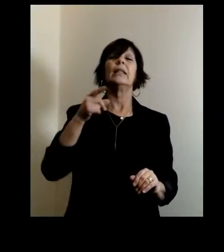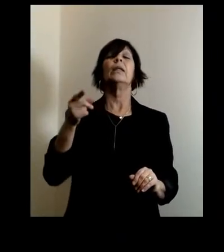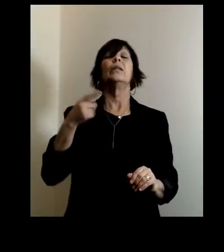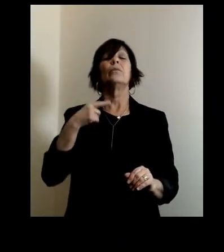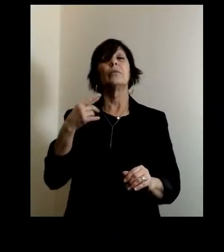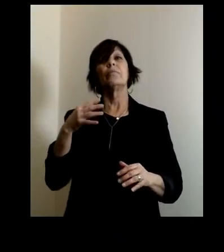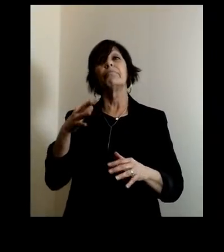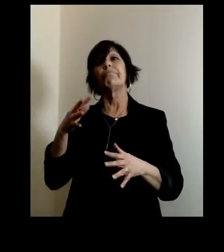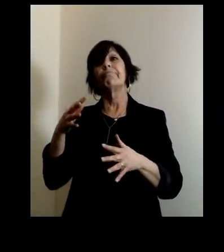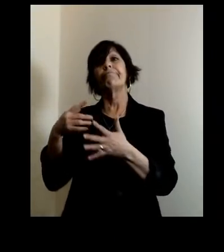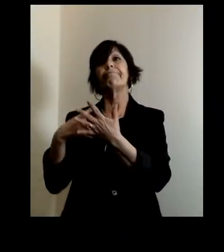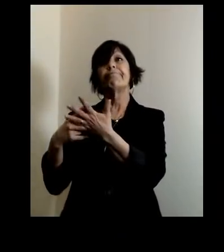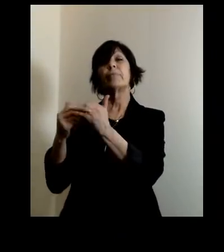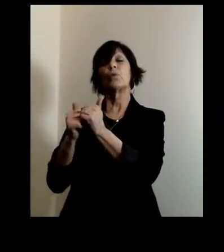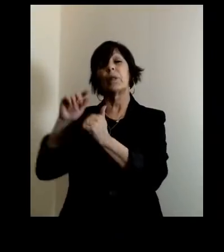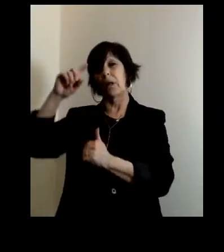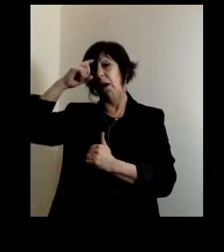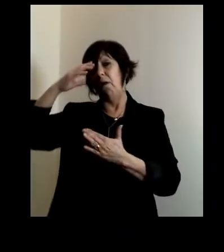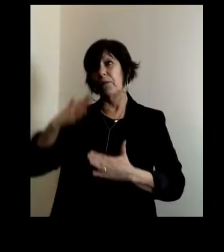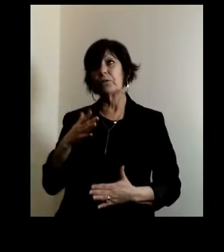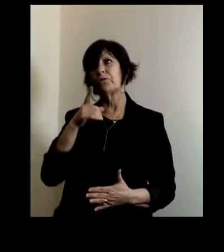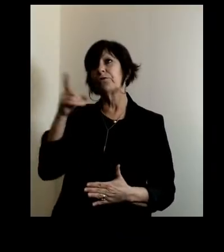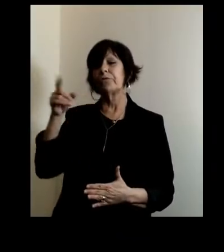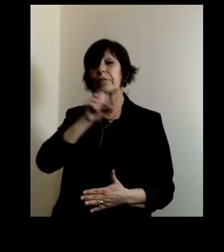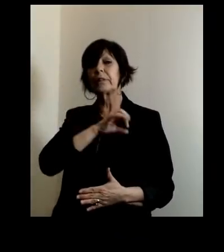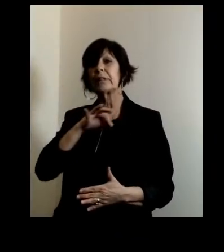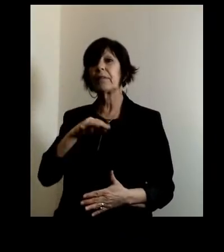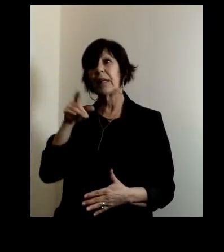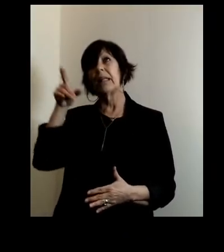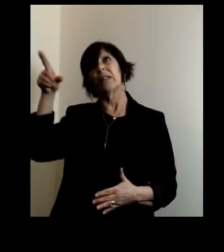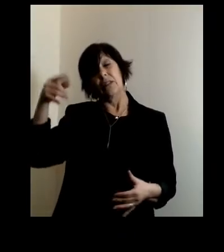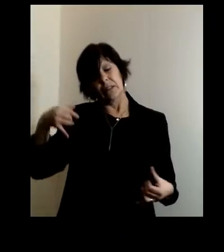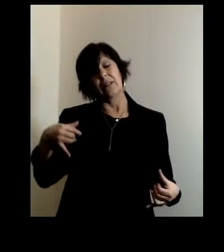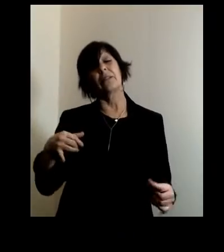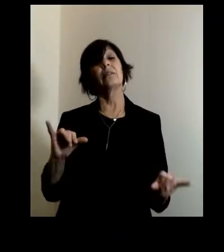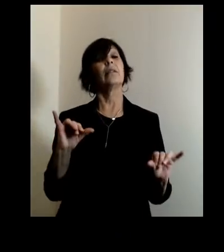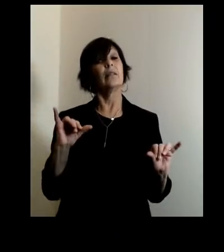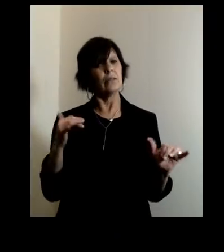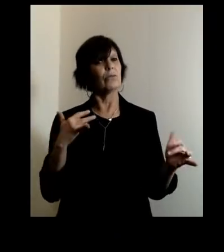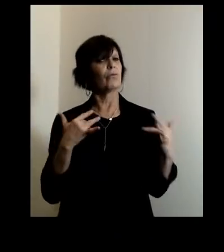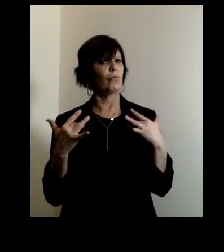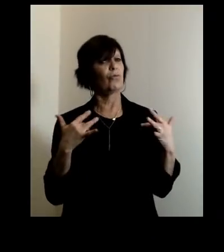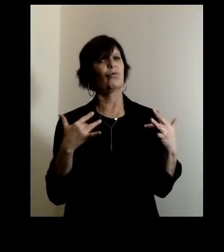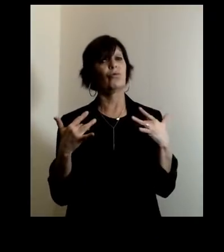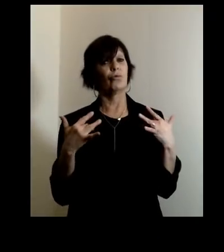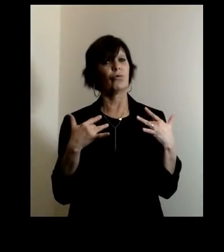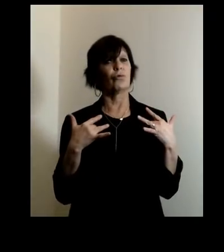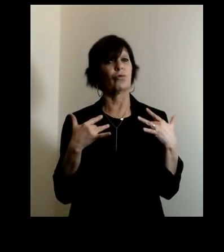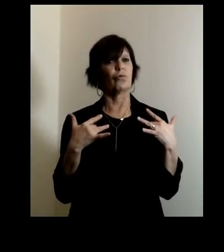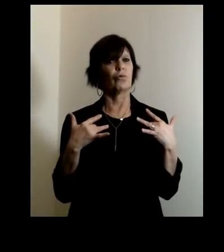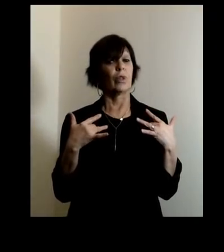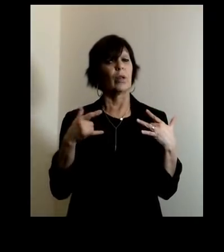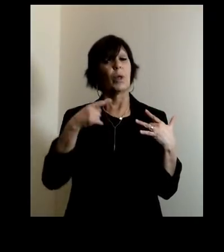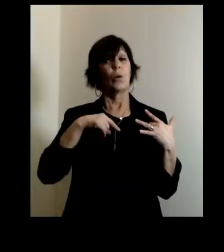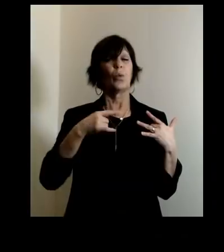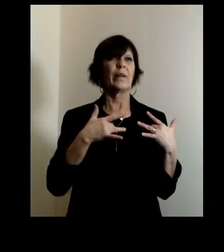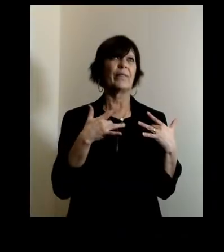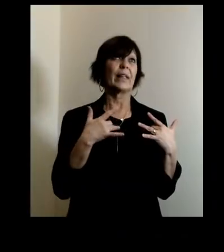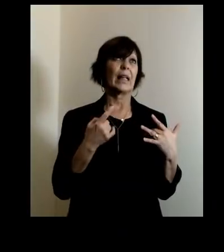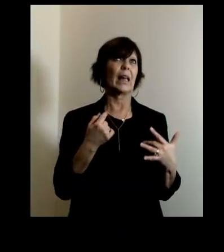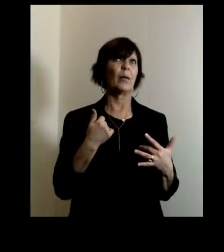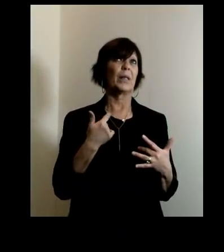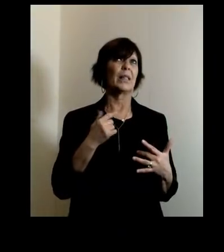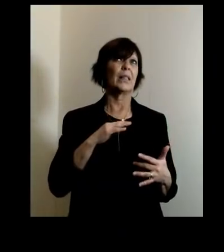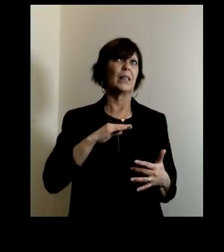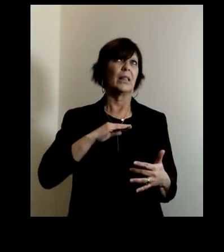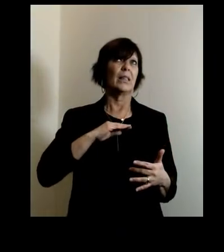yesterday. And I know that they are still concerned, though I think we all are a little bit at least feeling